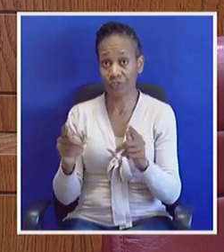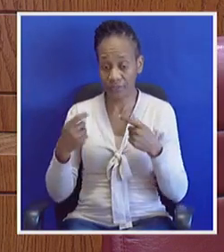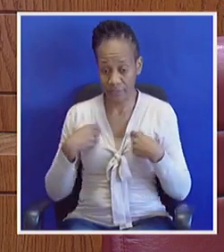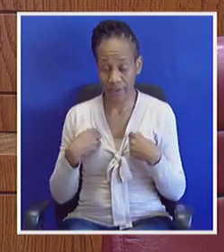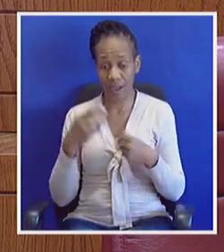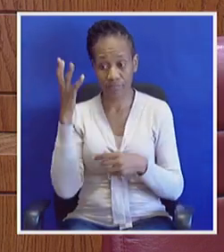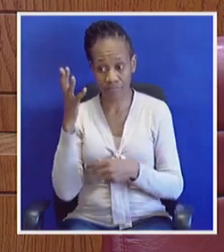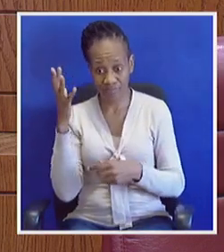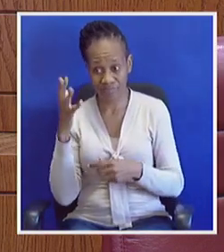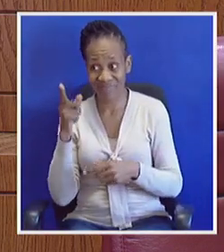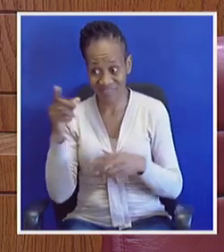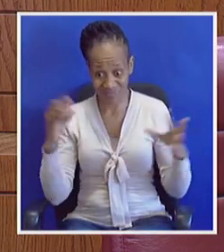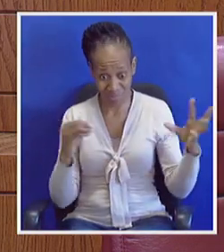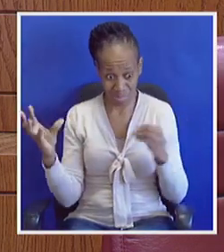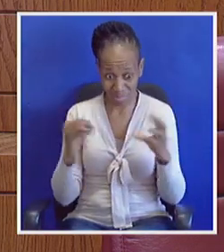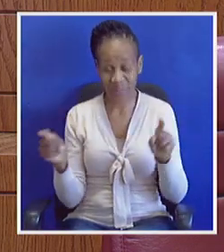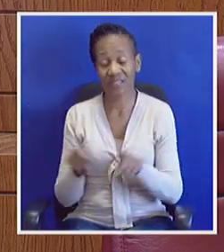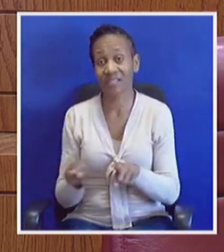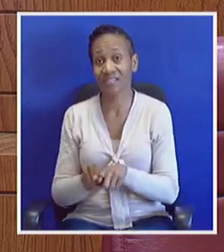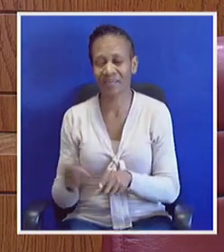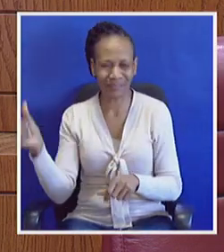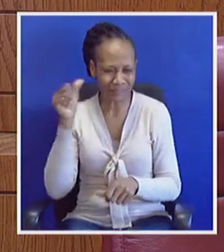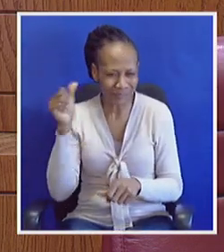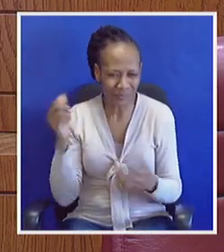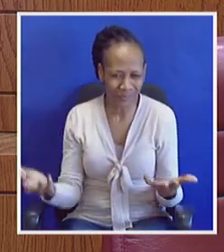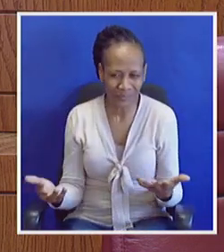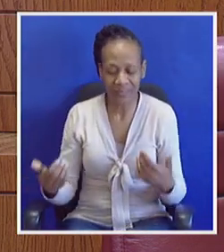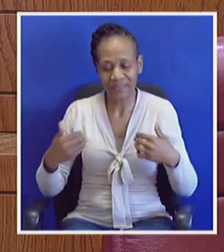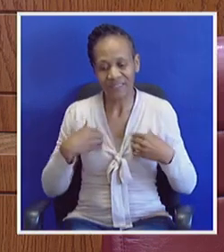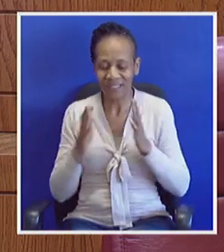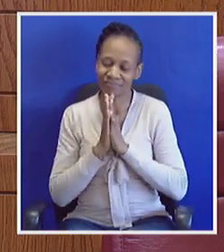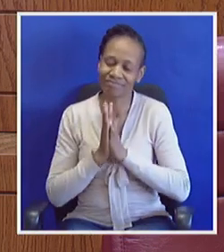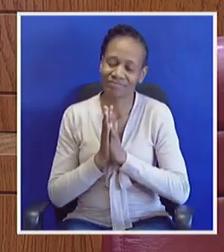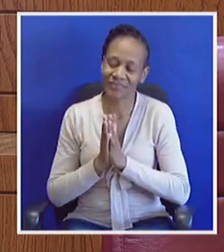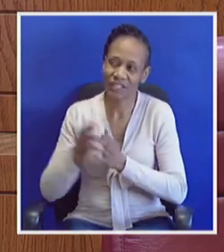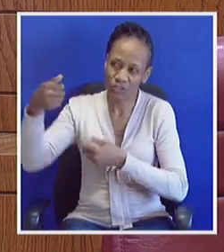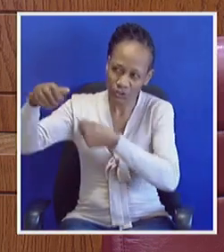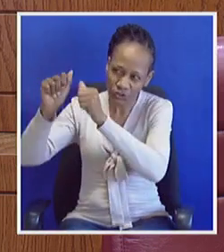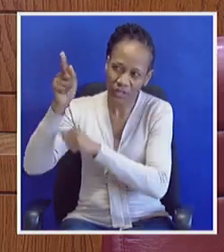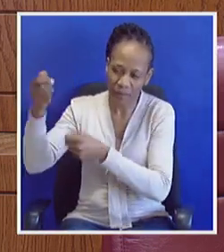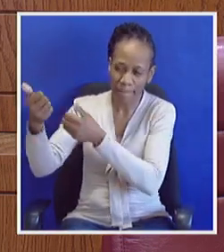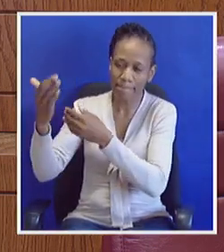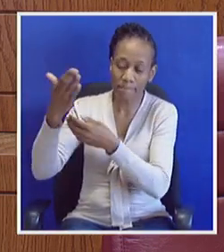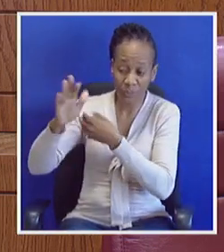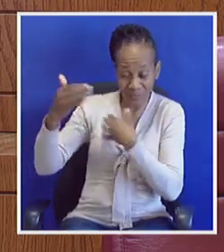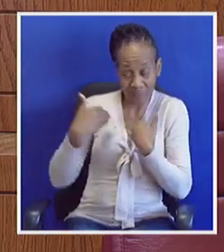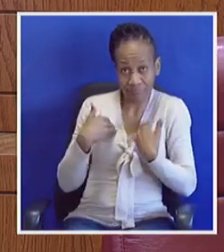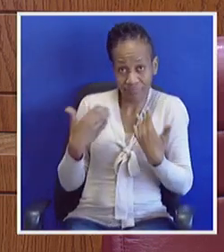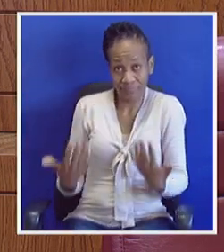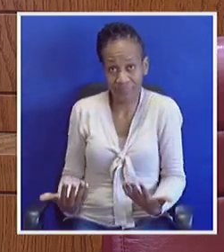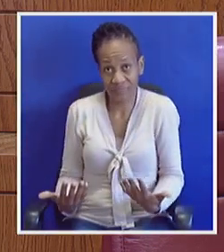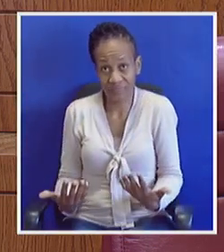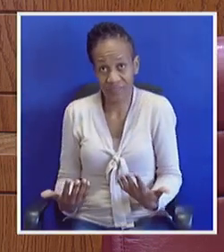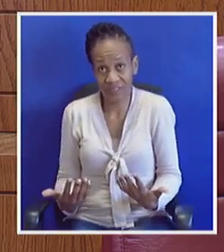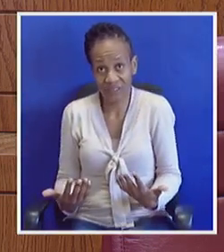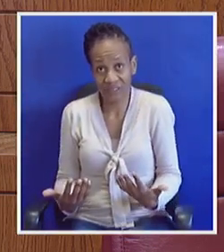presiding officer. And then they were making noise, and I asked for the protection of the presiding officer